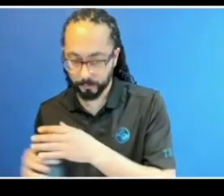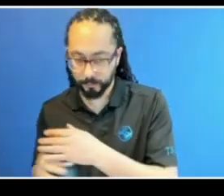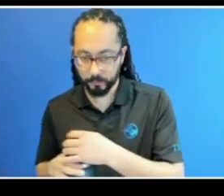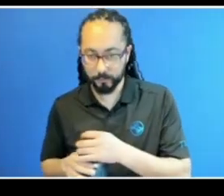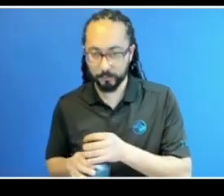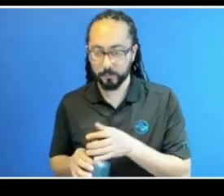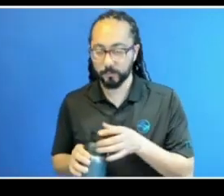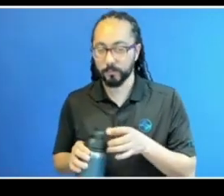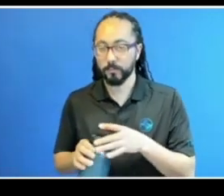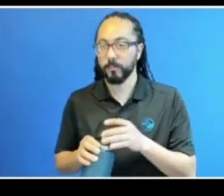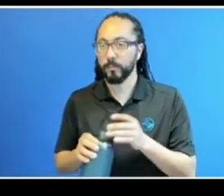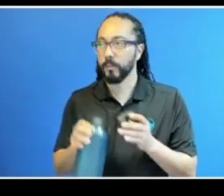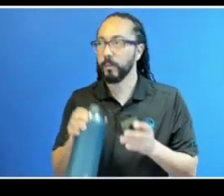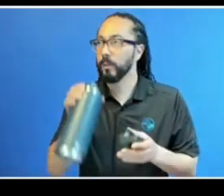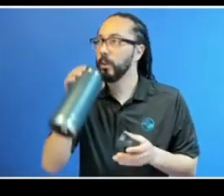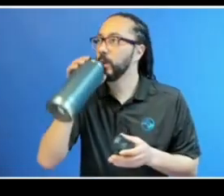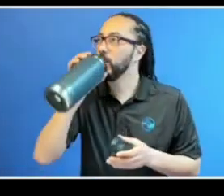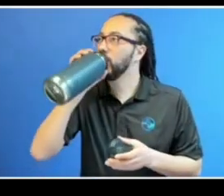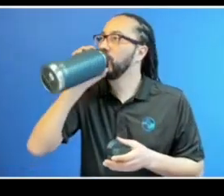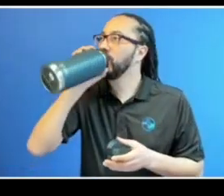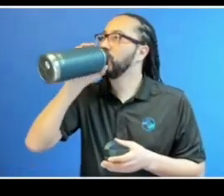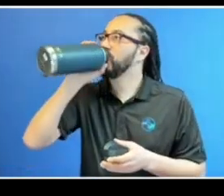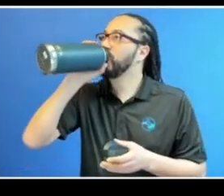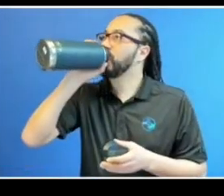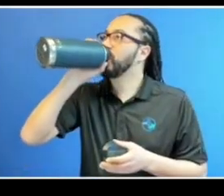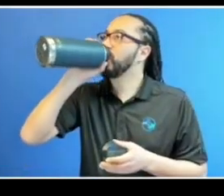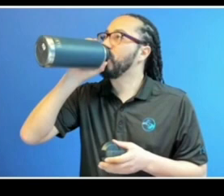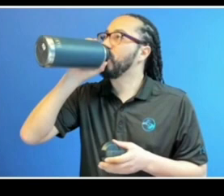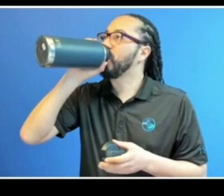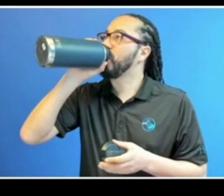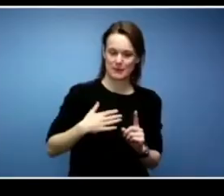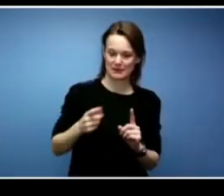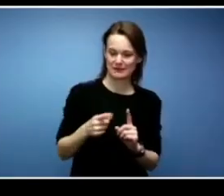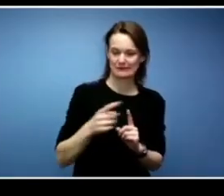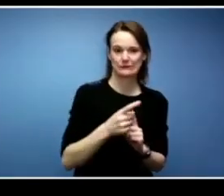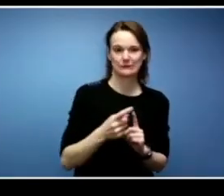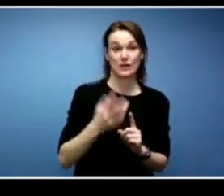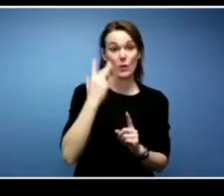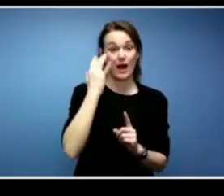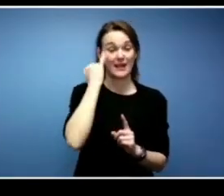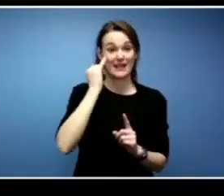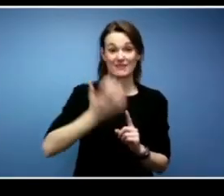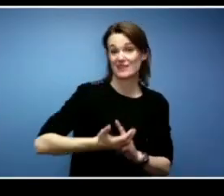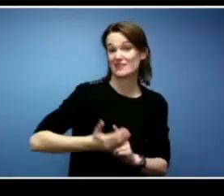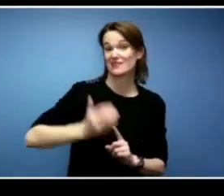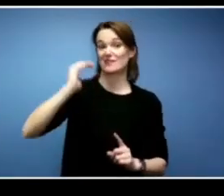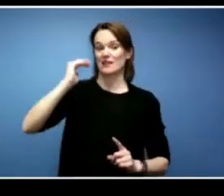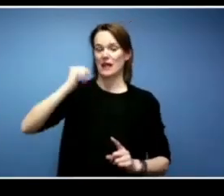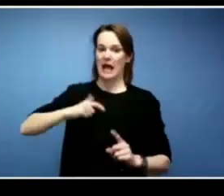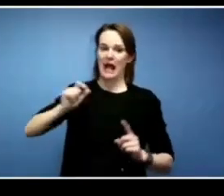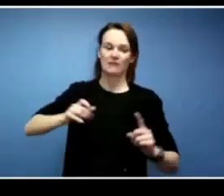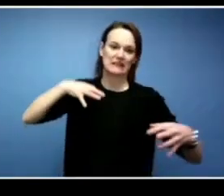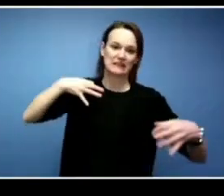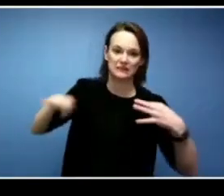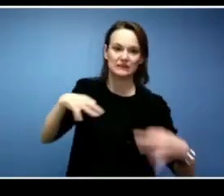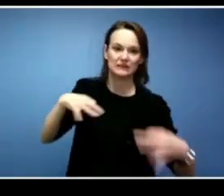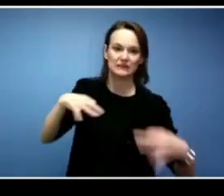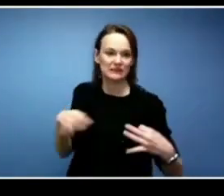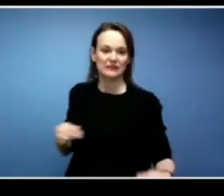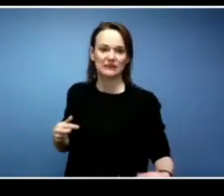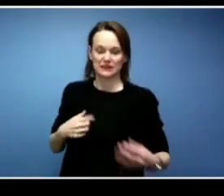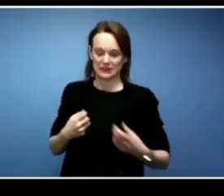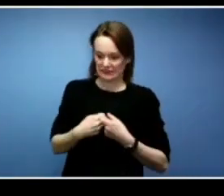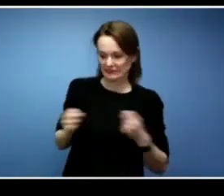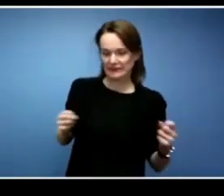know, they protect, you know, what their experiences are and what they've gone through, because they don't want to kind of relive that trauma. But I feel like, you know, those